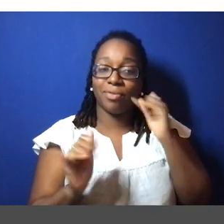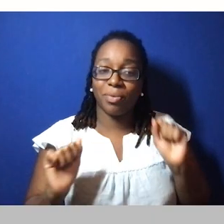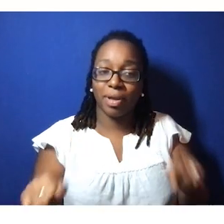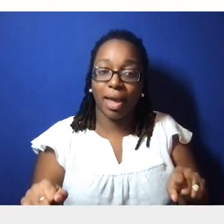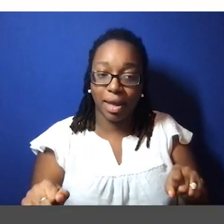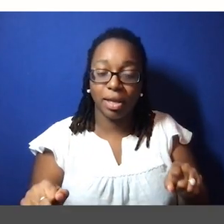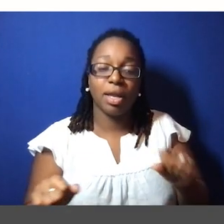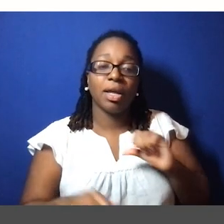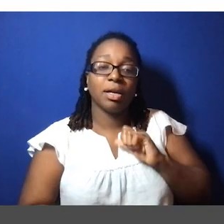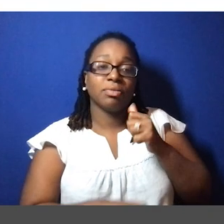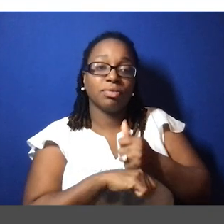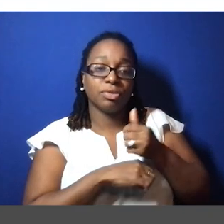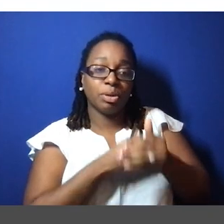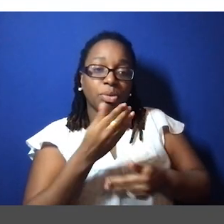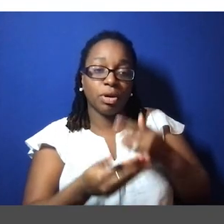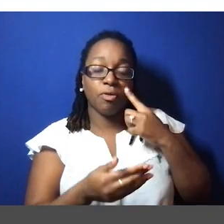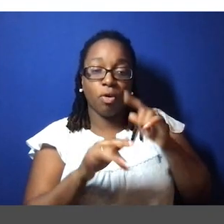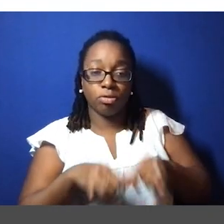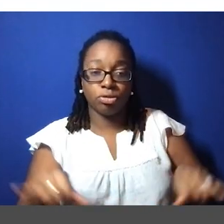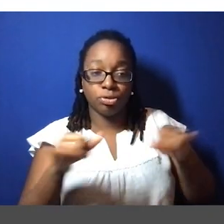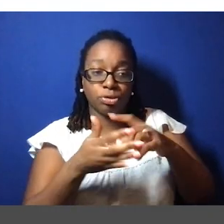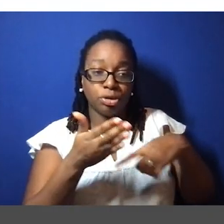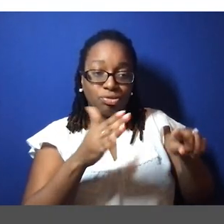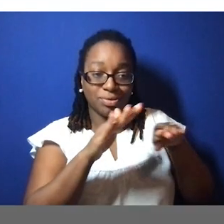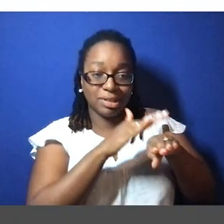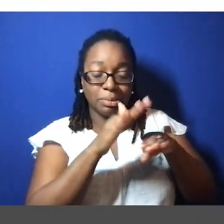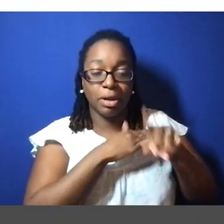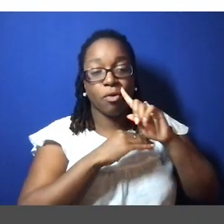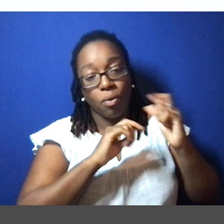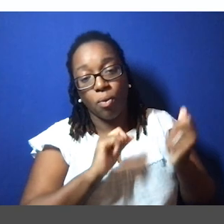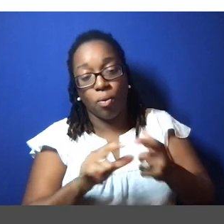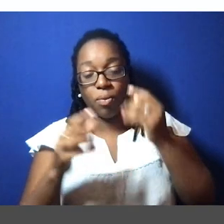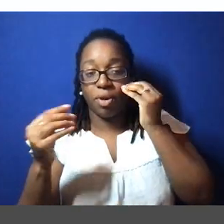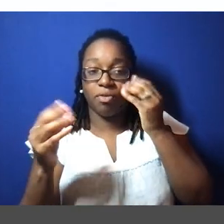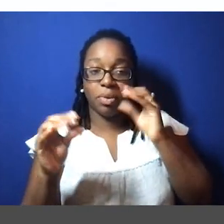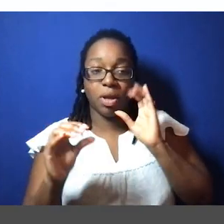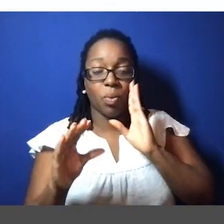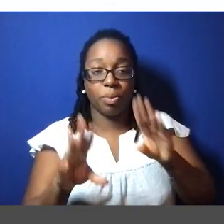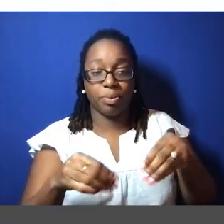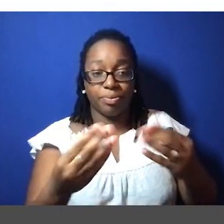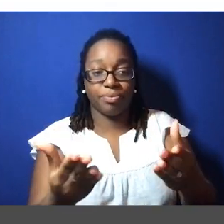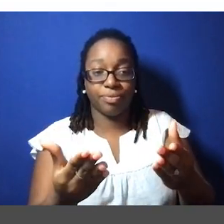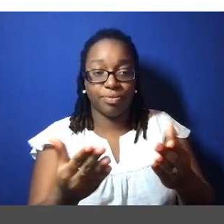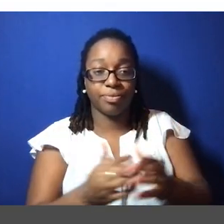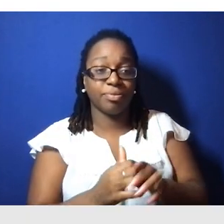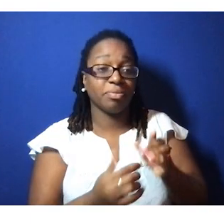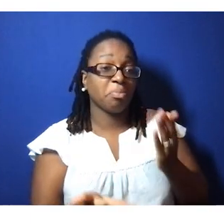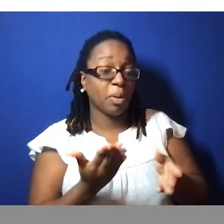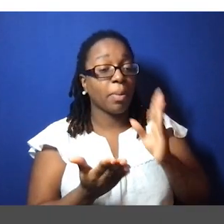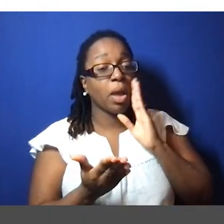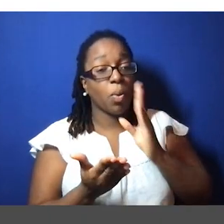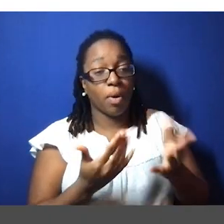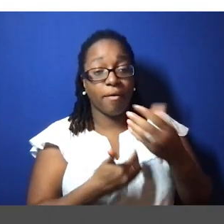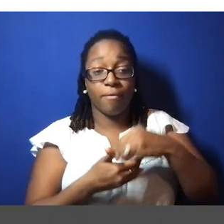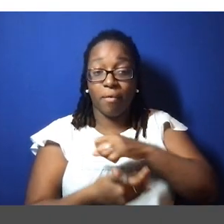possible. Implement a process to routinely check accessibility of all information being provided.